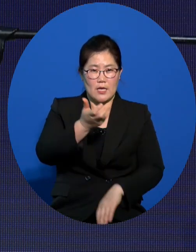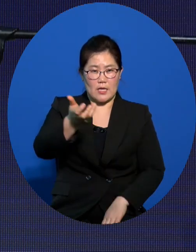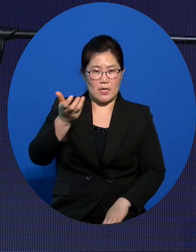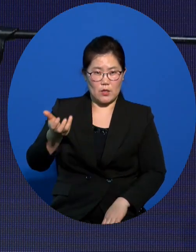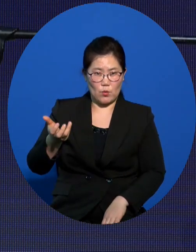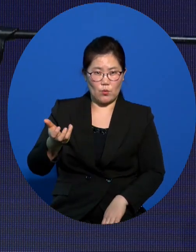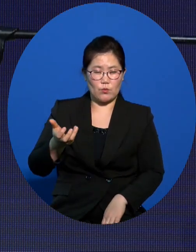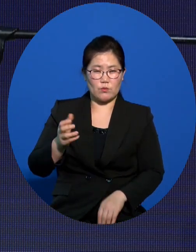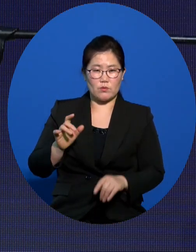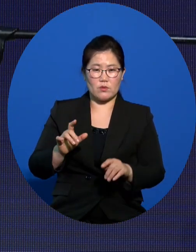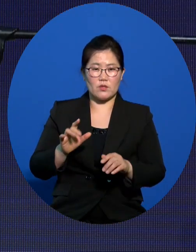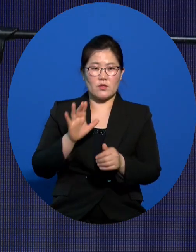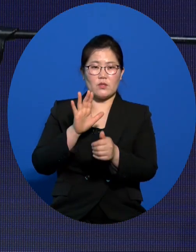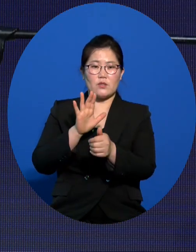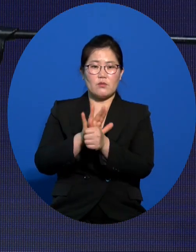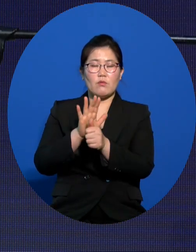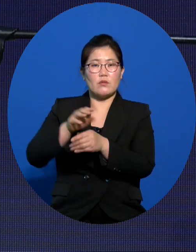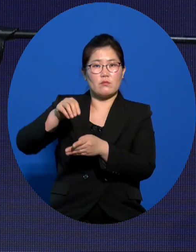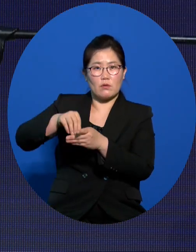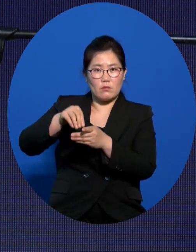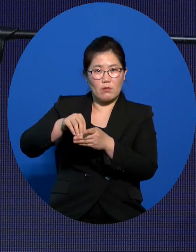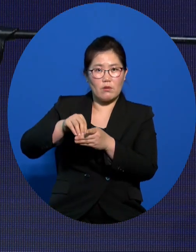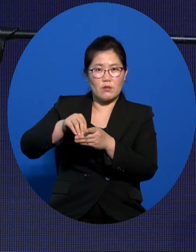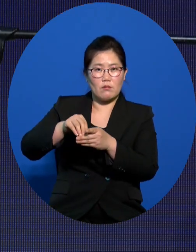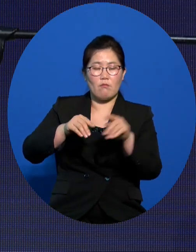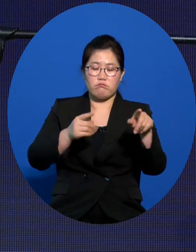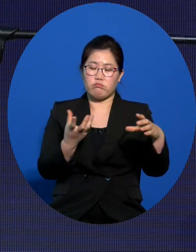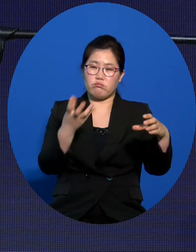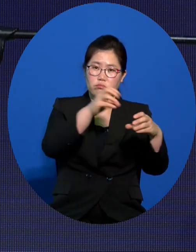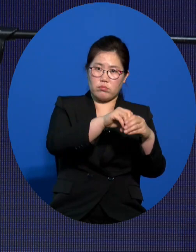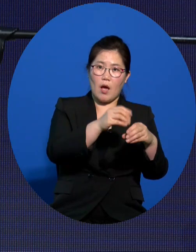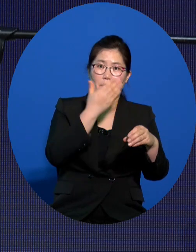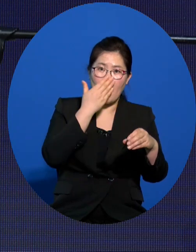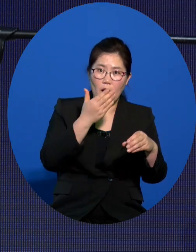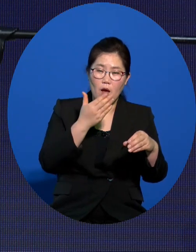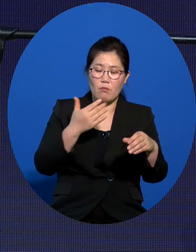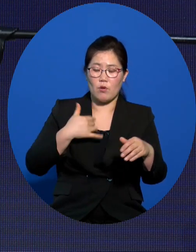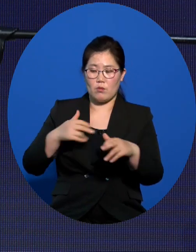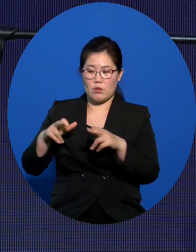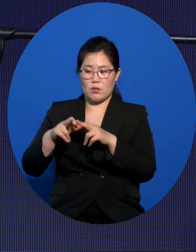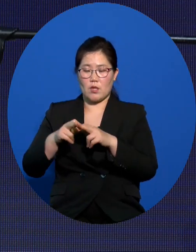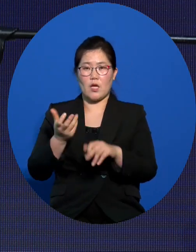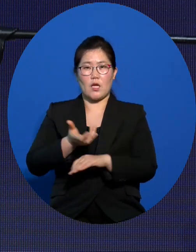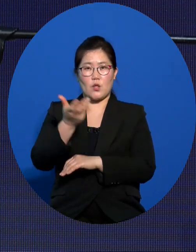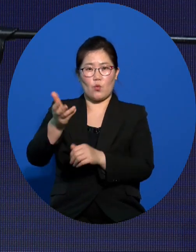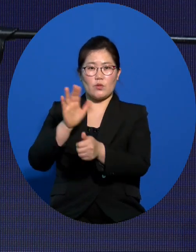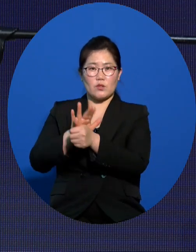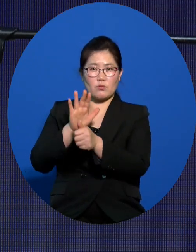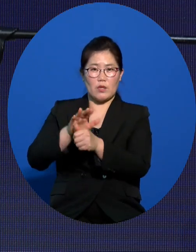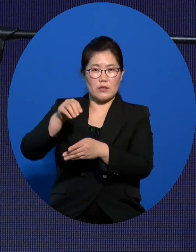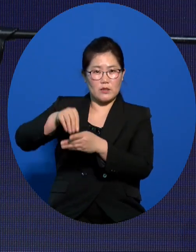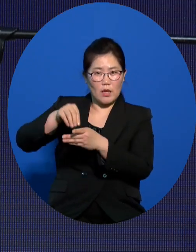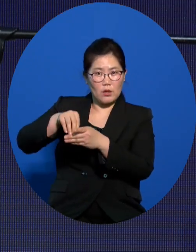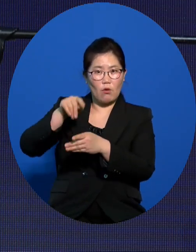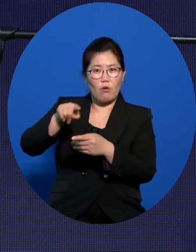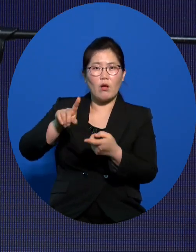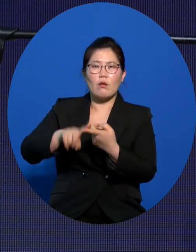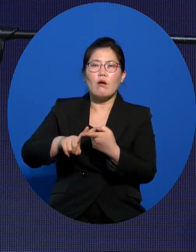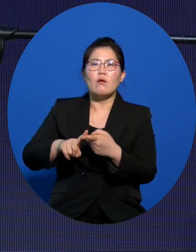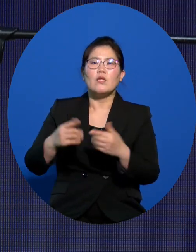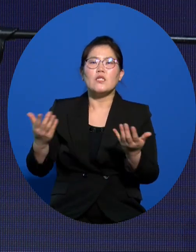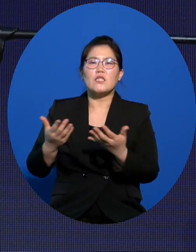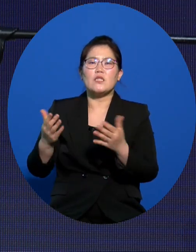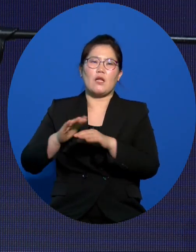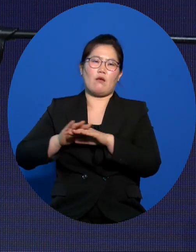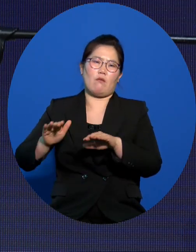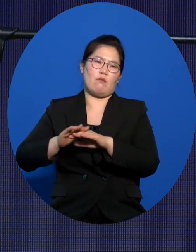we can change the mobility services provided and make them more efficient. Perhaps we